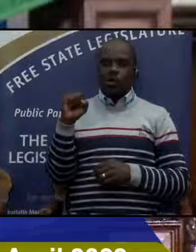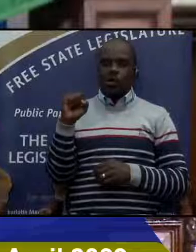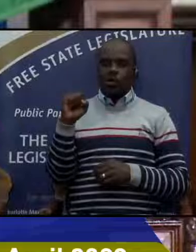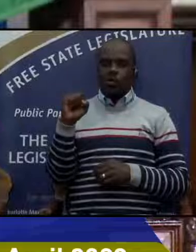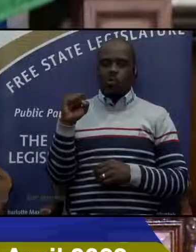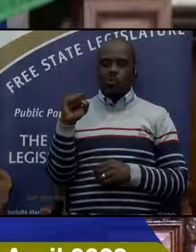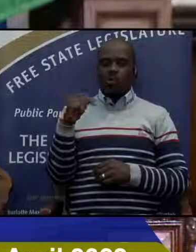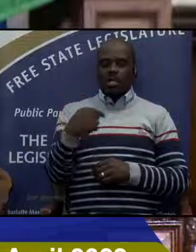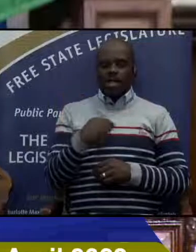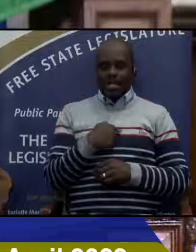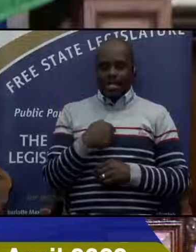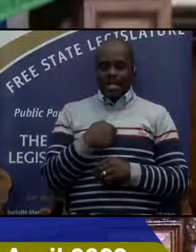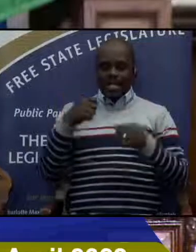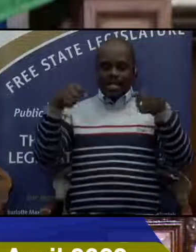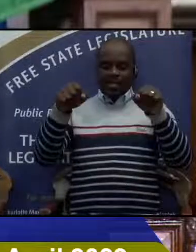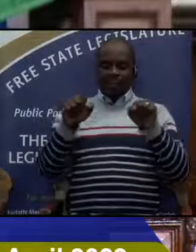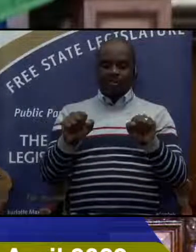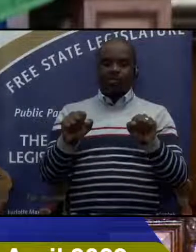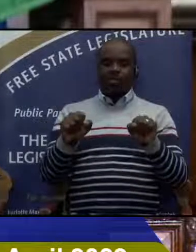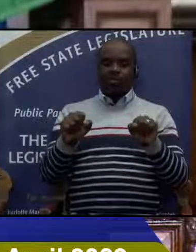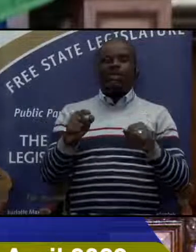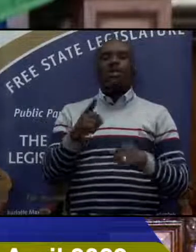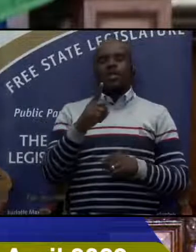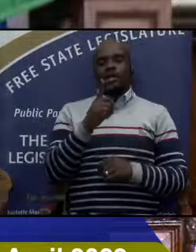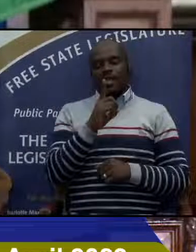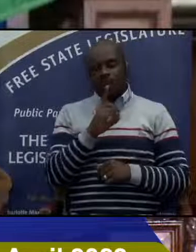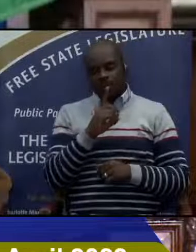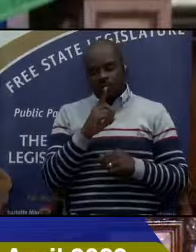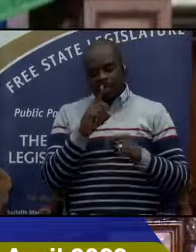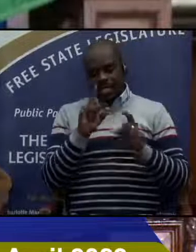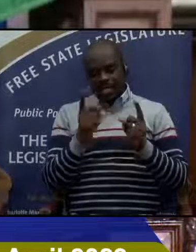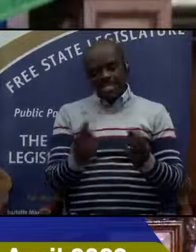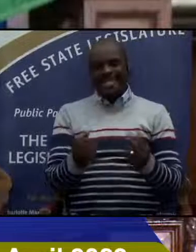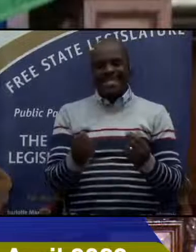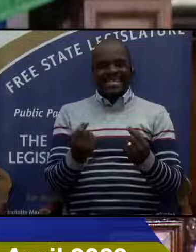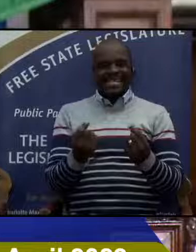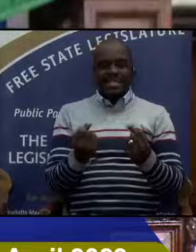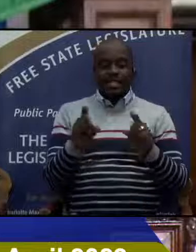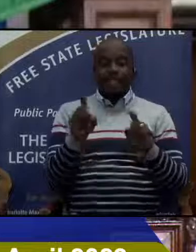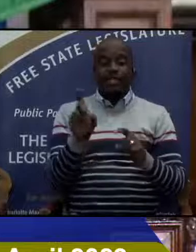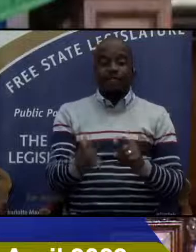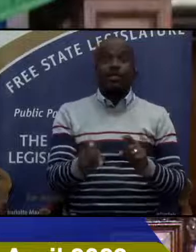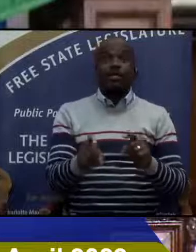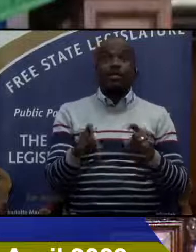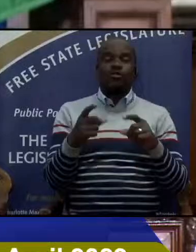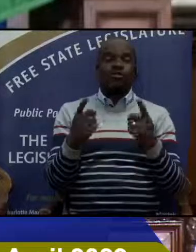tell. I will do whatever I have to do when the time arrives, but not I